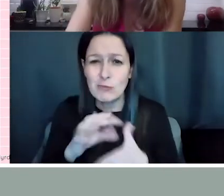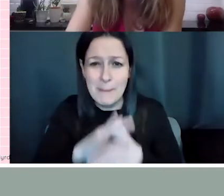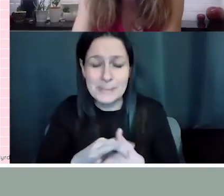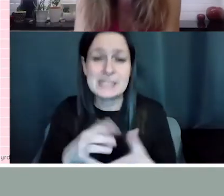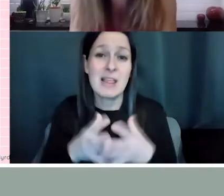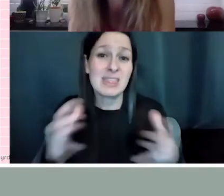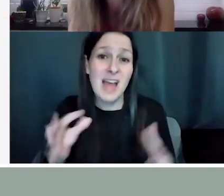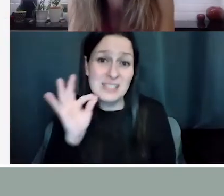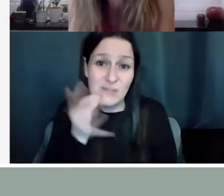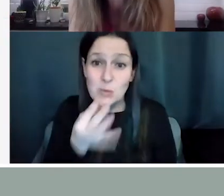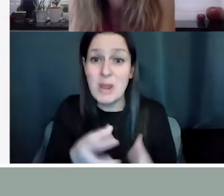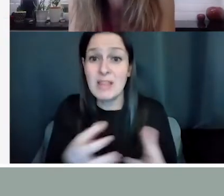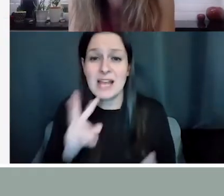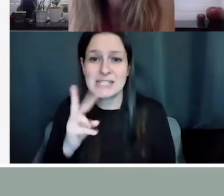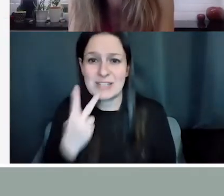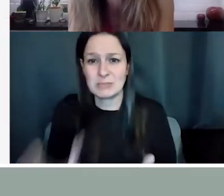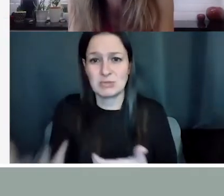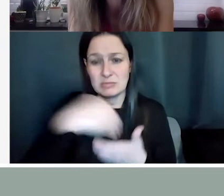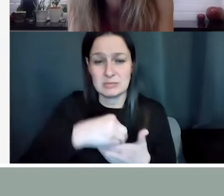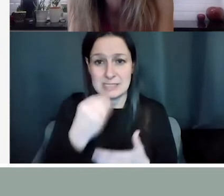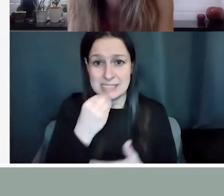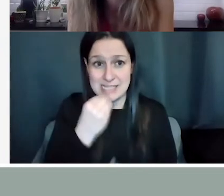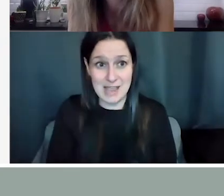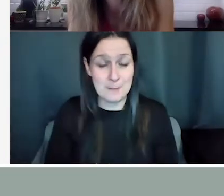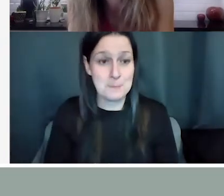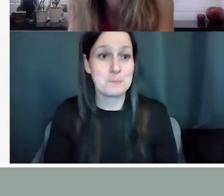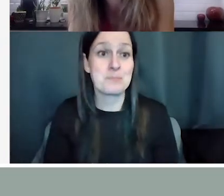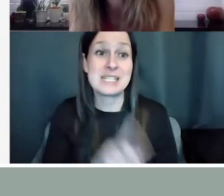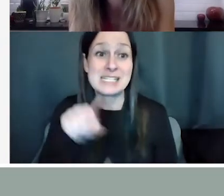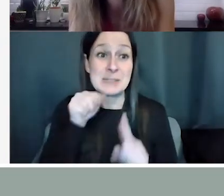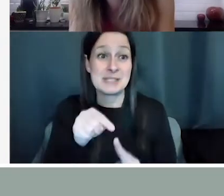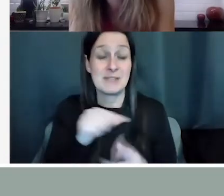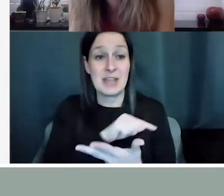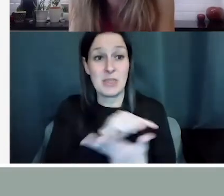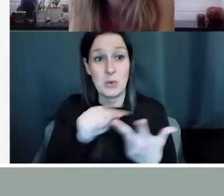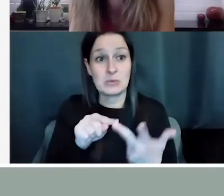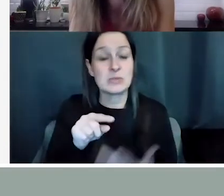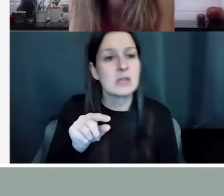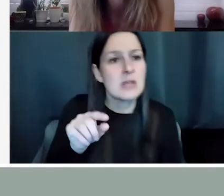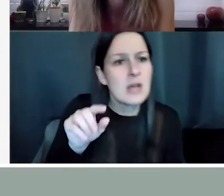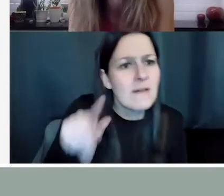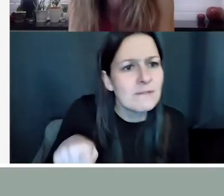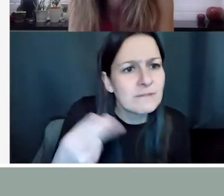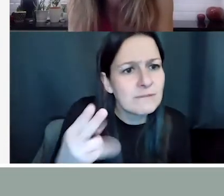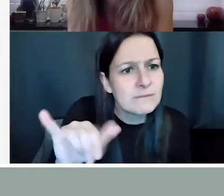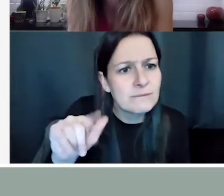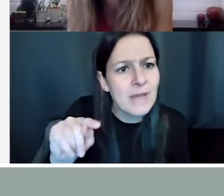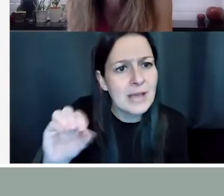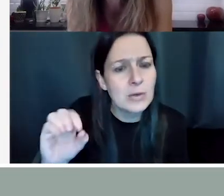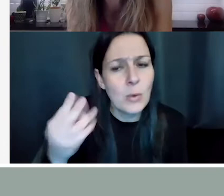vegetables as part of that diet. And specifically, these phytochemicals might have special benefits.